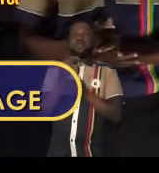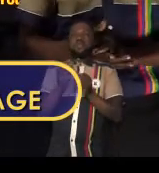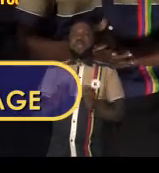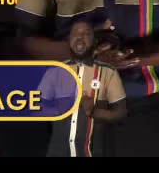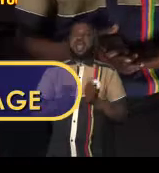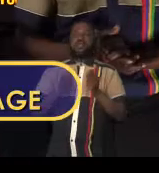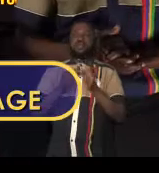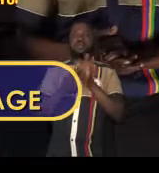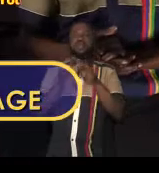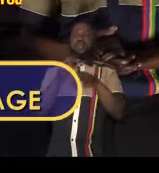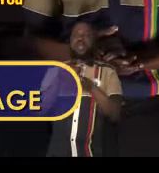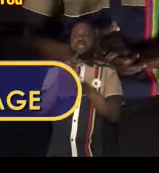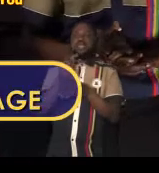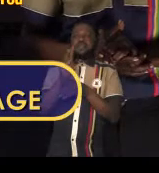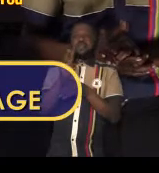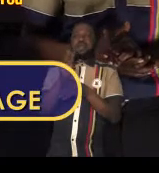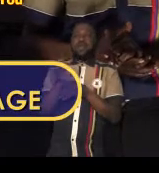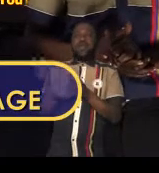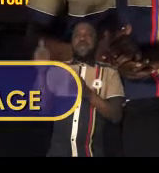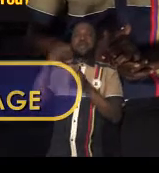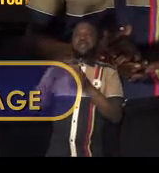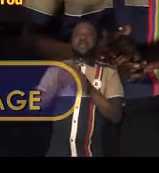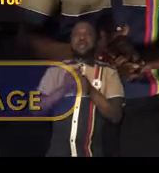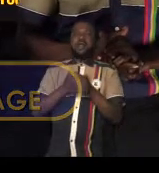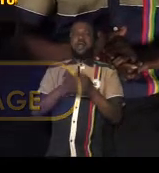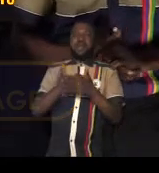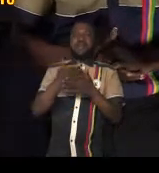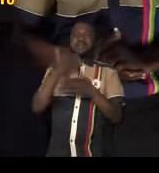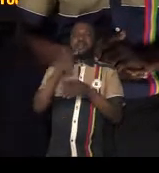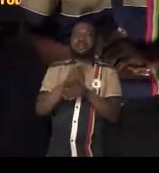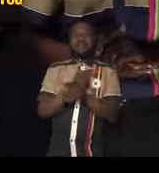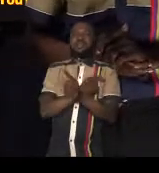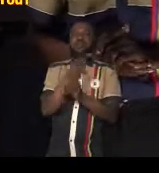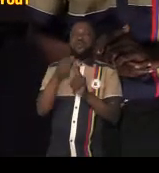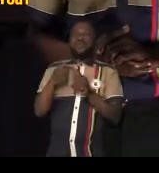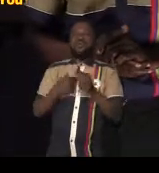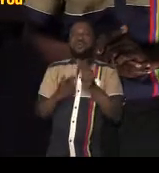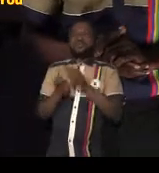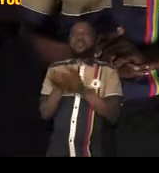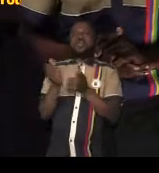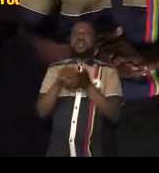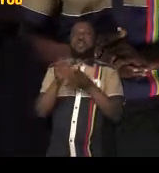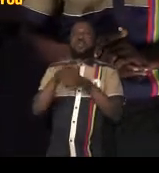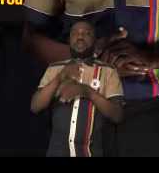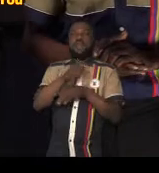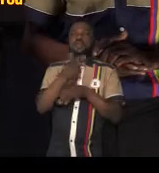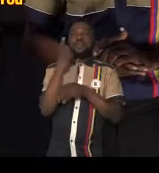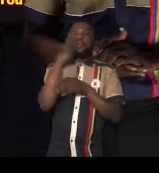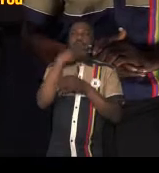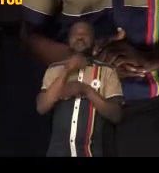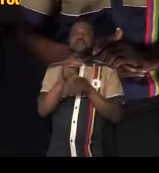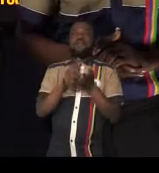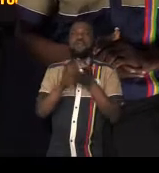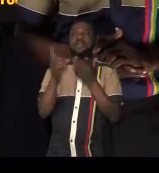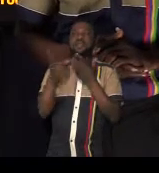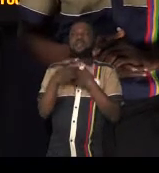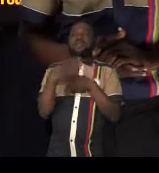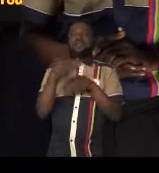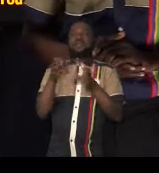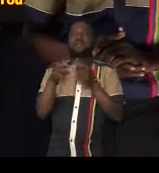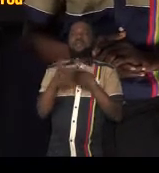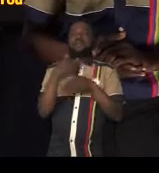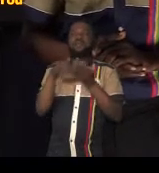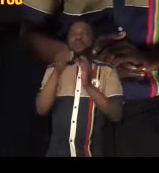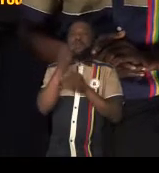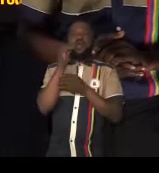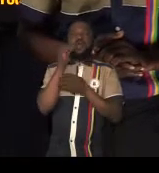through the page showing on the screen. Until our next lesson, when we shall meet again on another beautiful edition of the